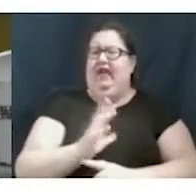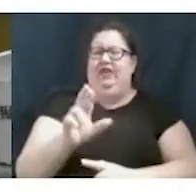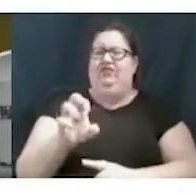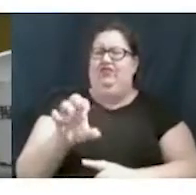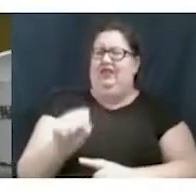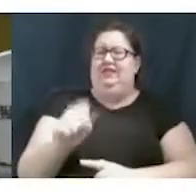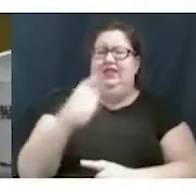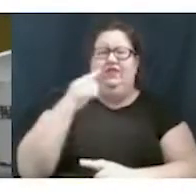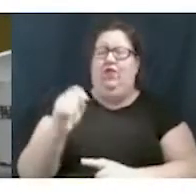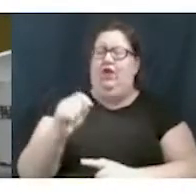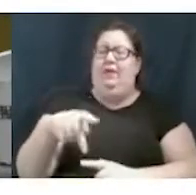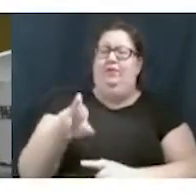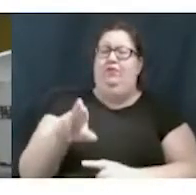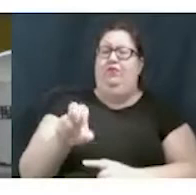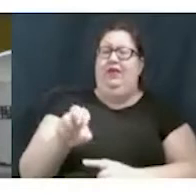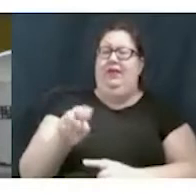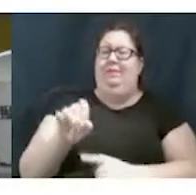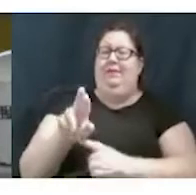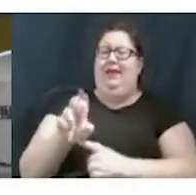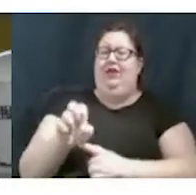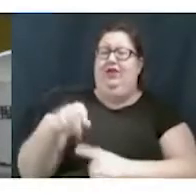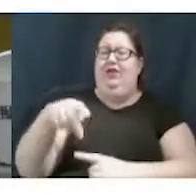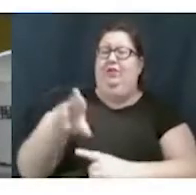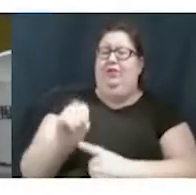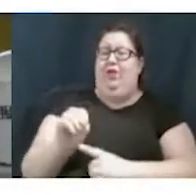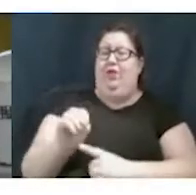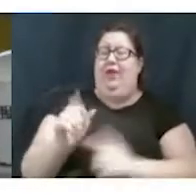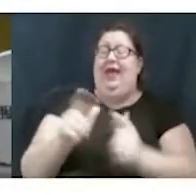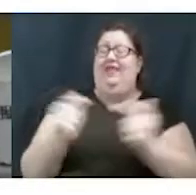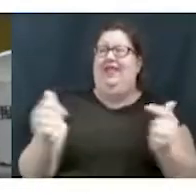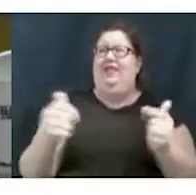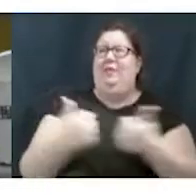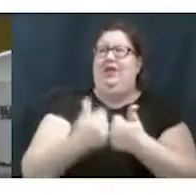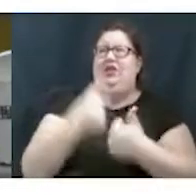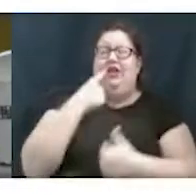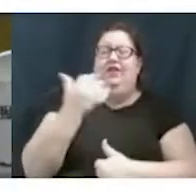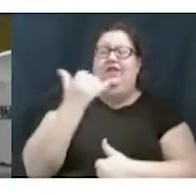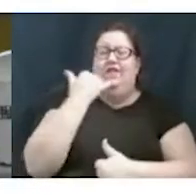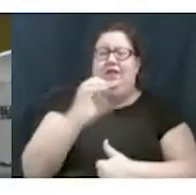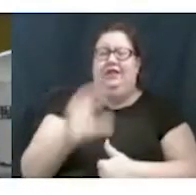Pro. The biggest challenge you have with the phones, honestly, is getting them to rotate that phone.